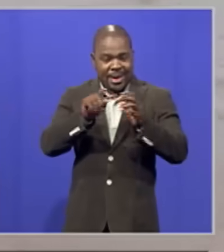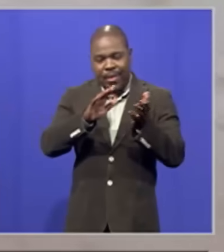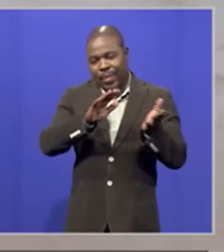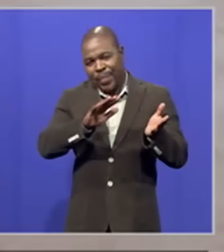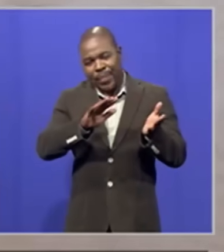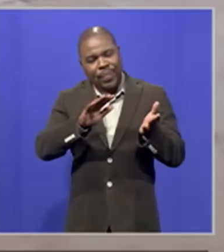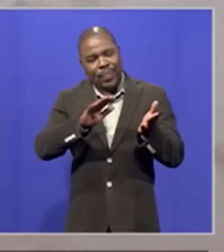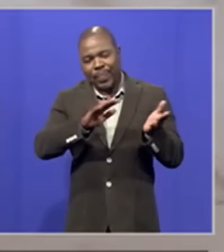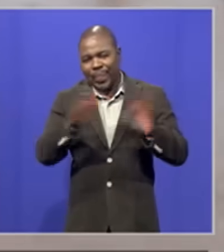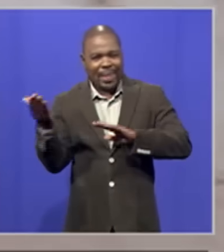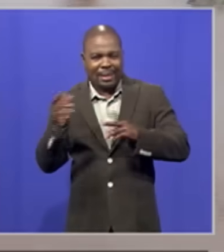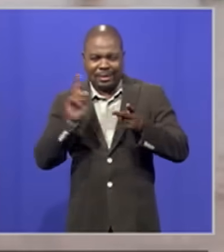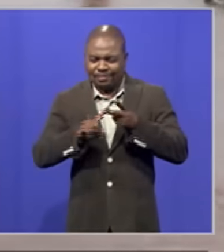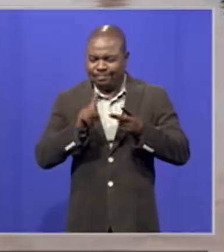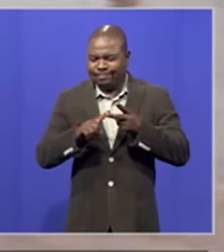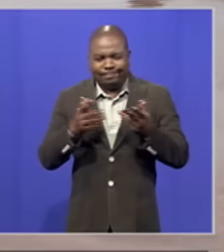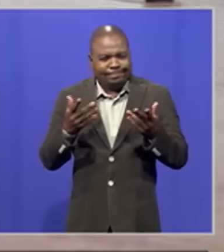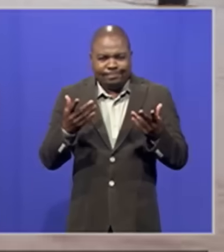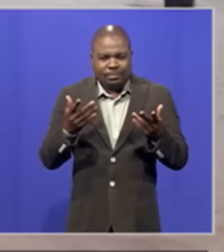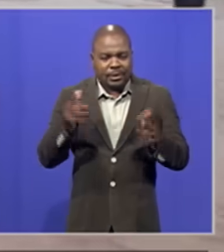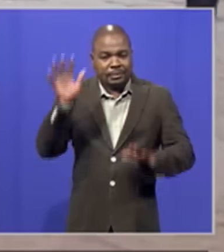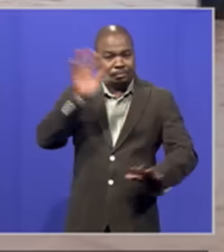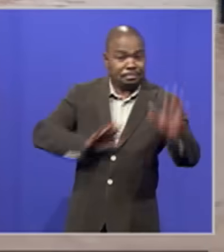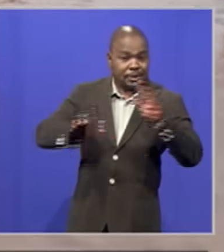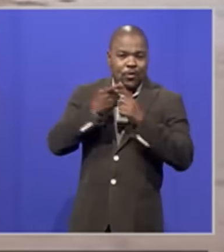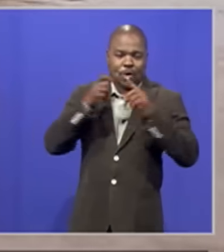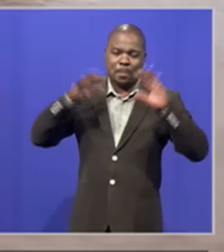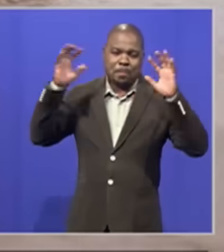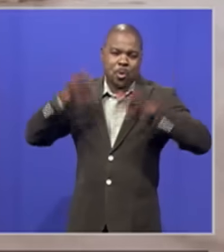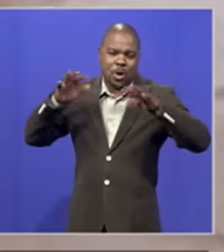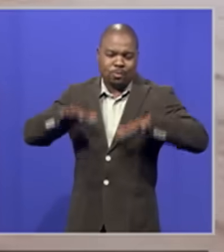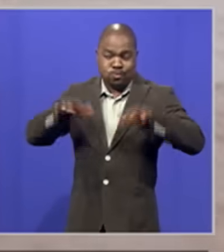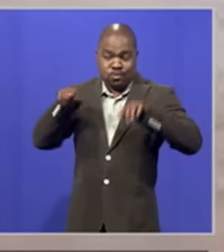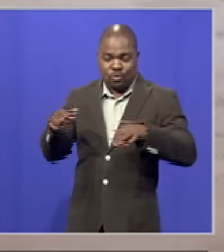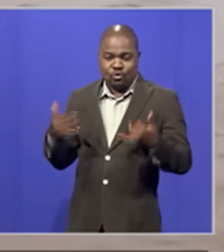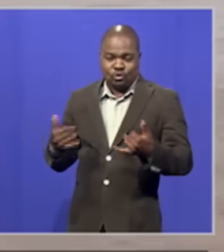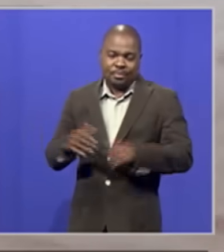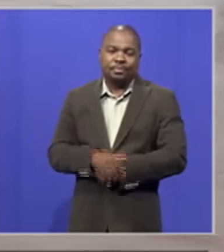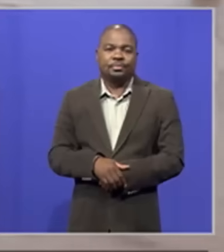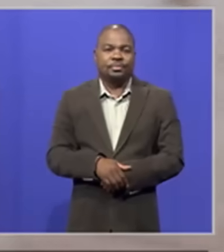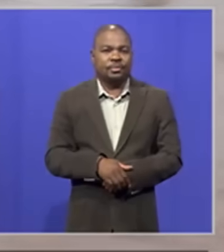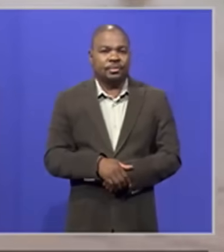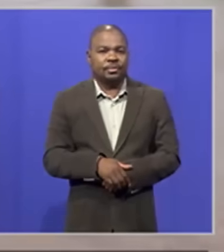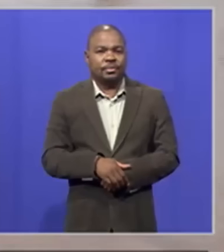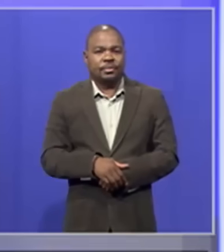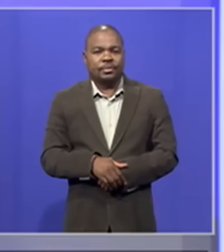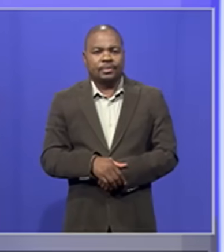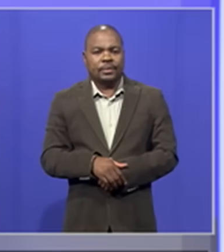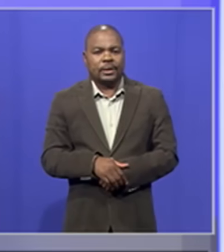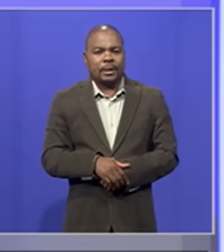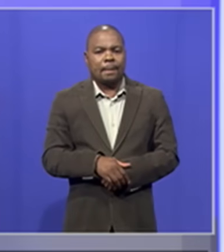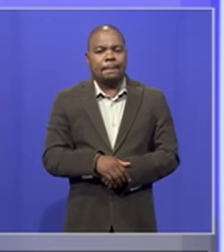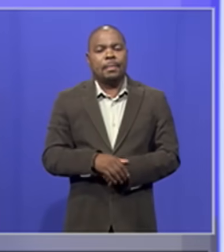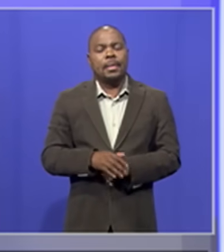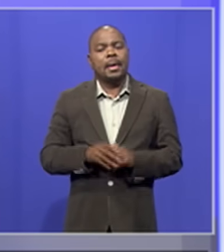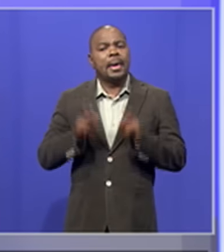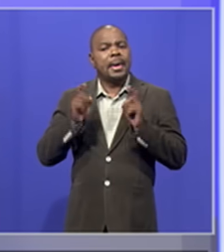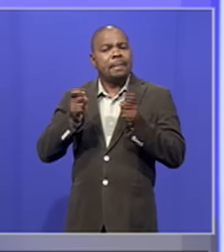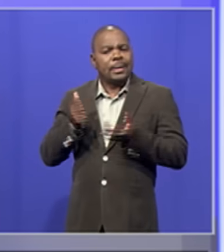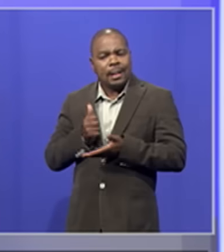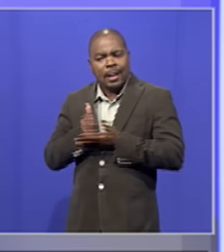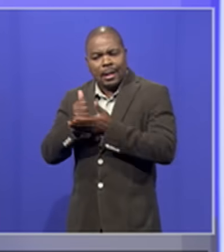hloka mohlagase so re amegile ka baka la mafula re a bonang letšatši la lekgono gomme masolo a hlakodišo a